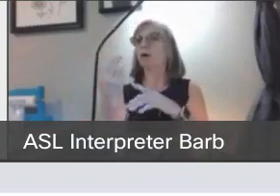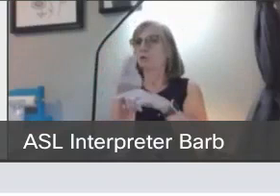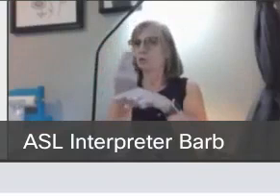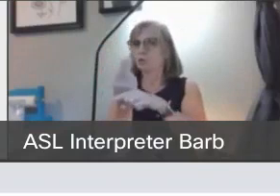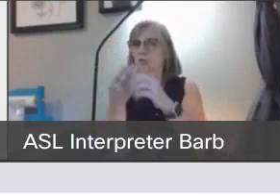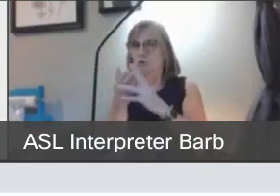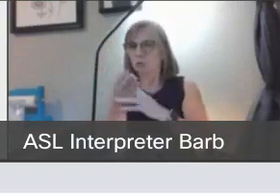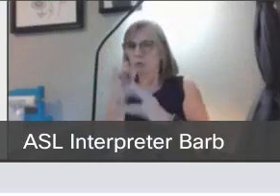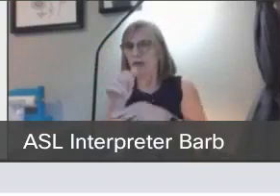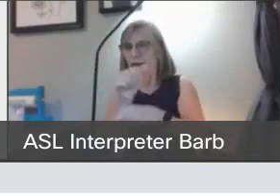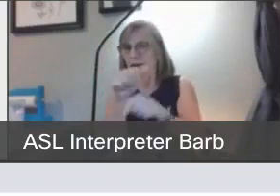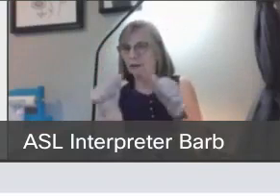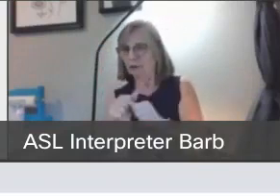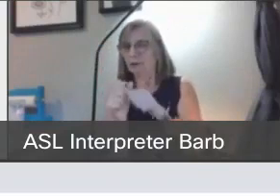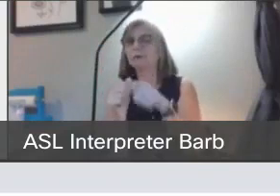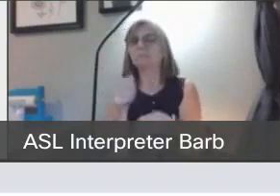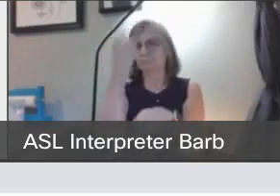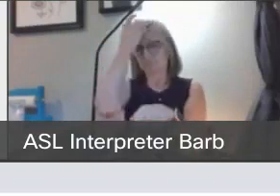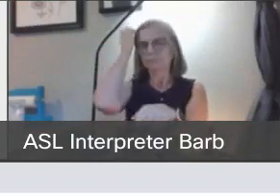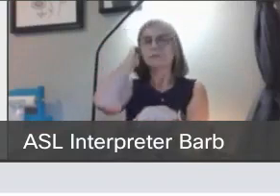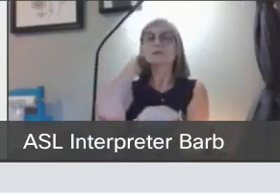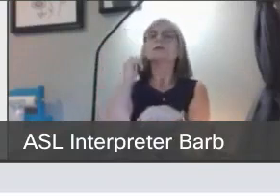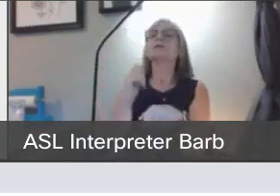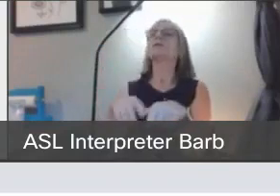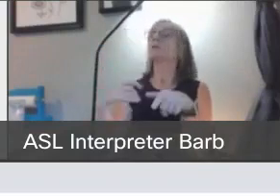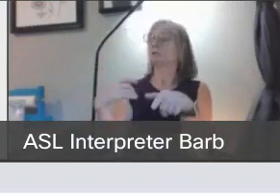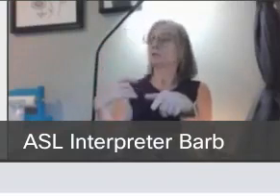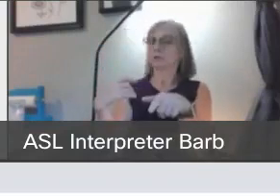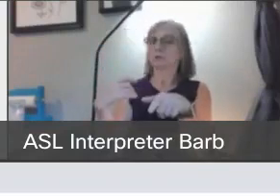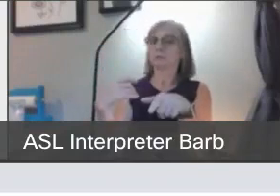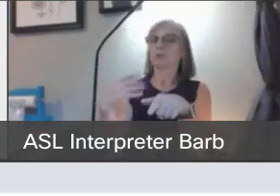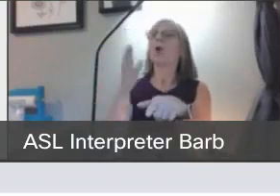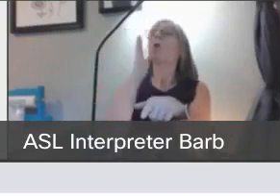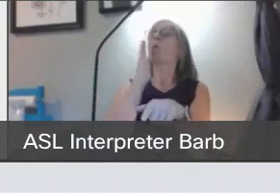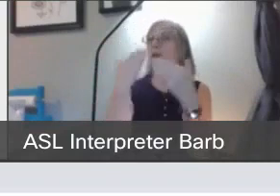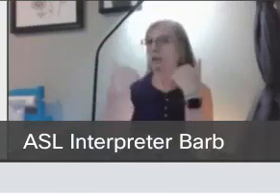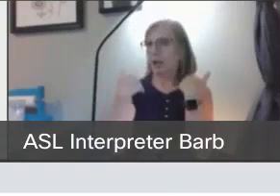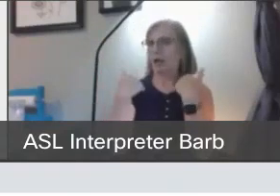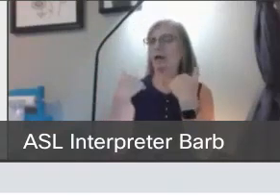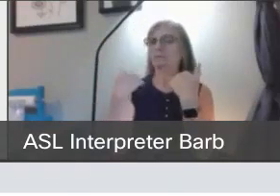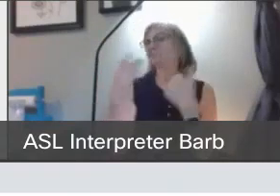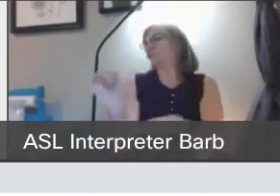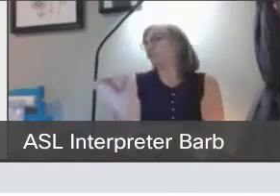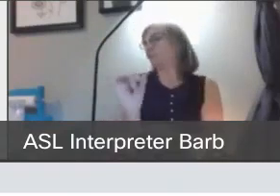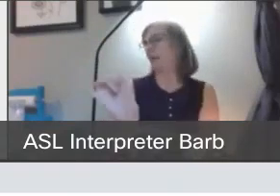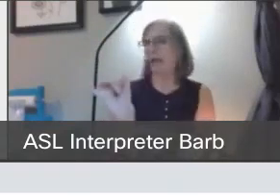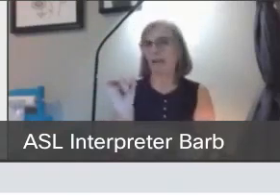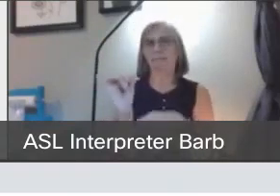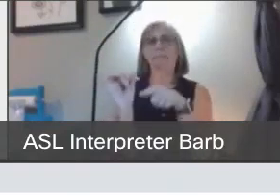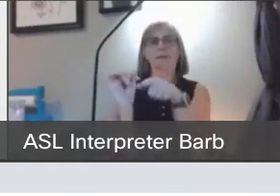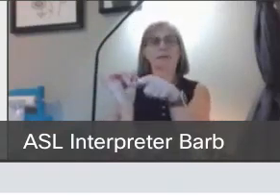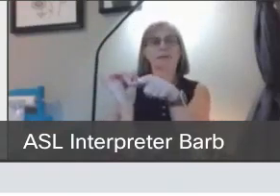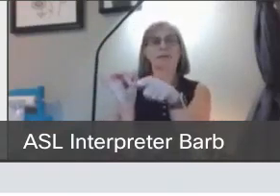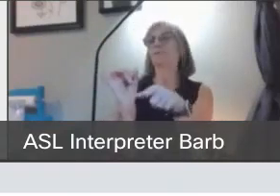service that runs 7 days a week, every 15 minutes or better, will be here on Hawthorne, and that won't change. And then down here, we'll